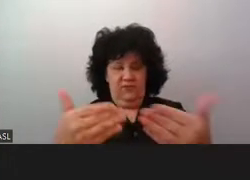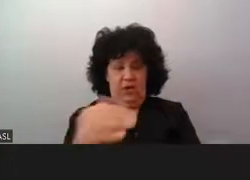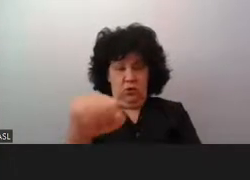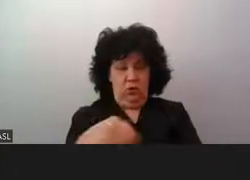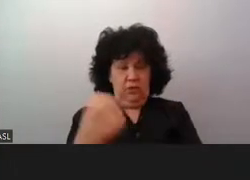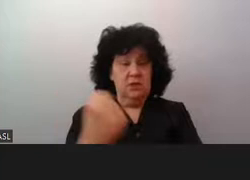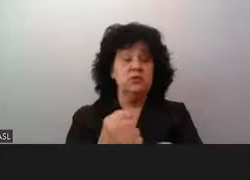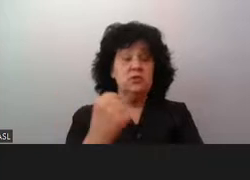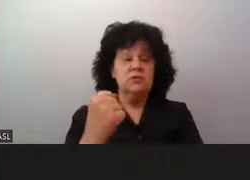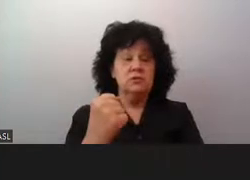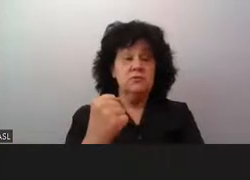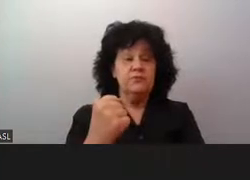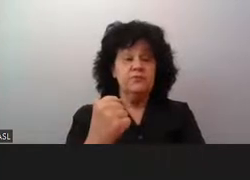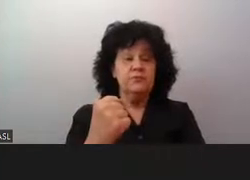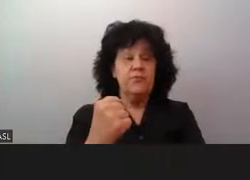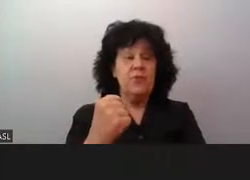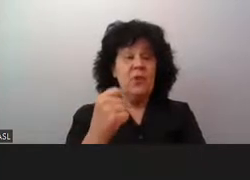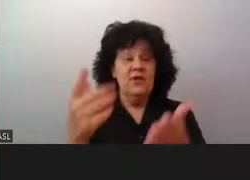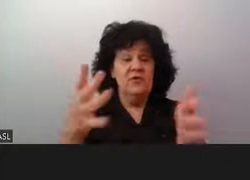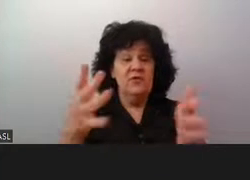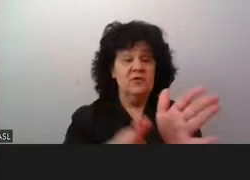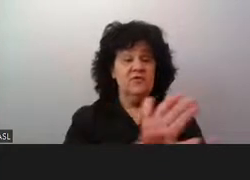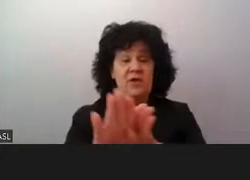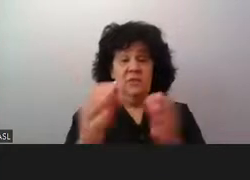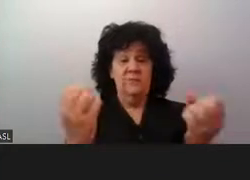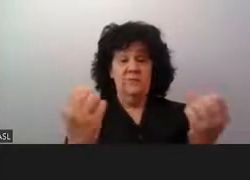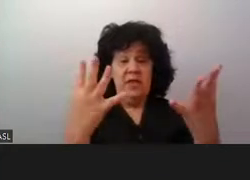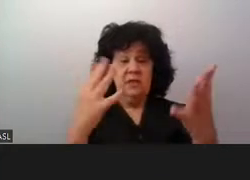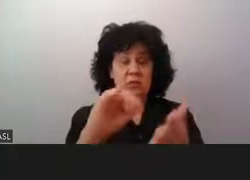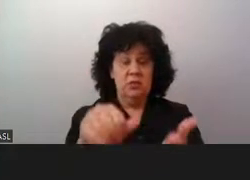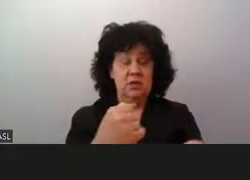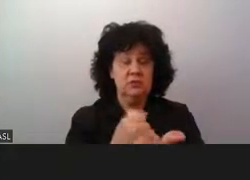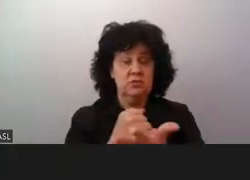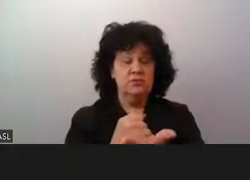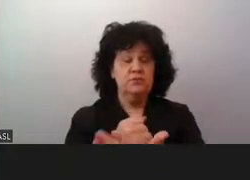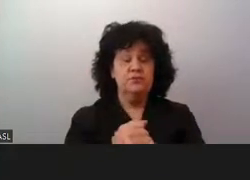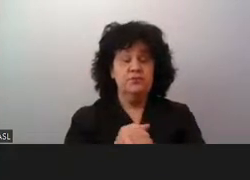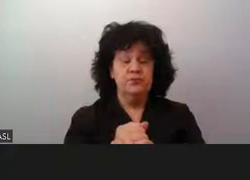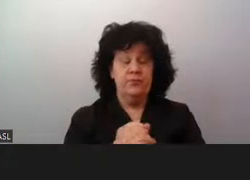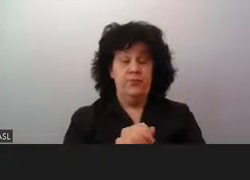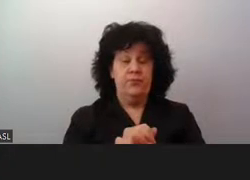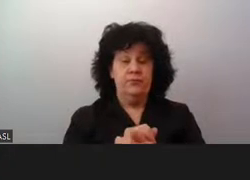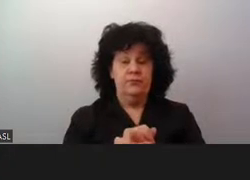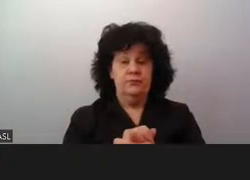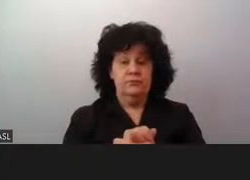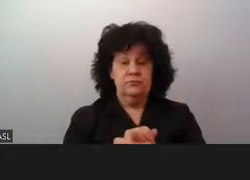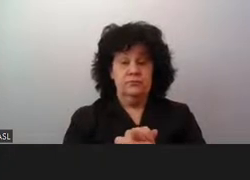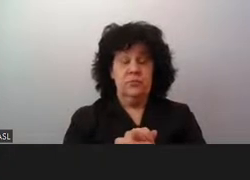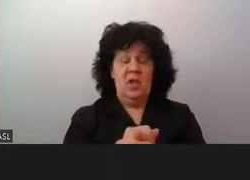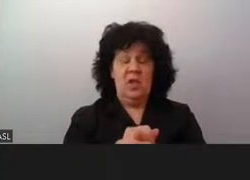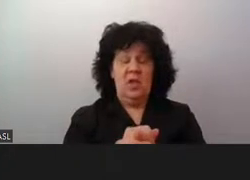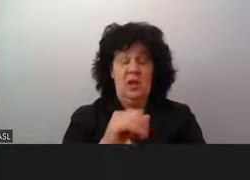have developed many credentials already. Our goal is to leverage them where we can, and then